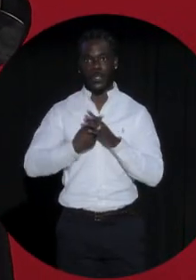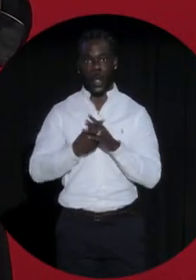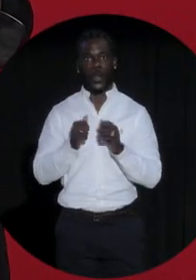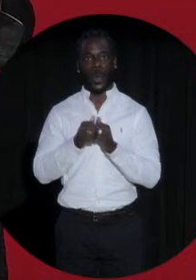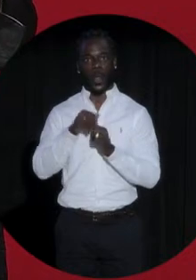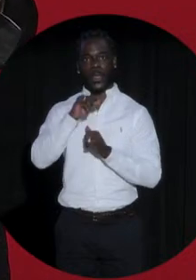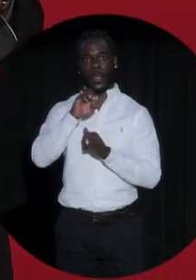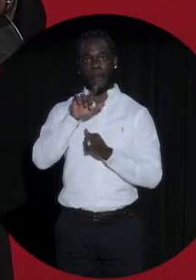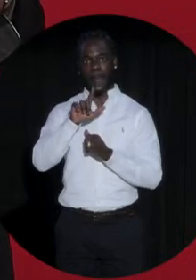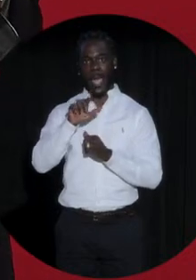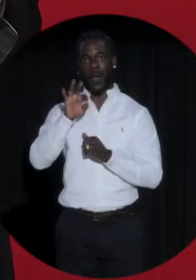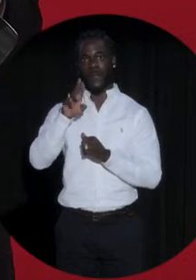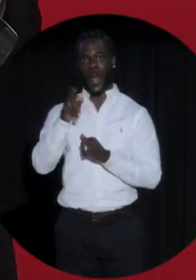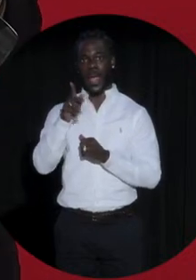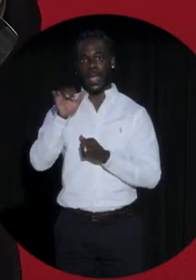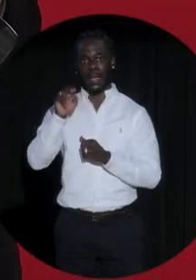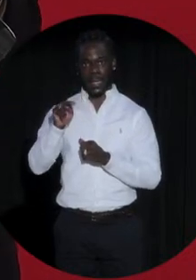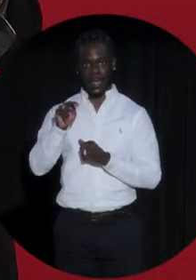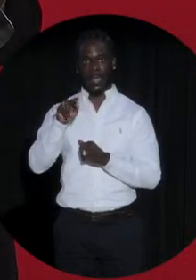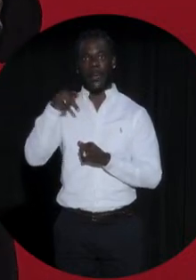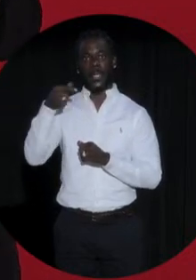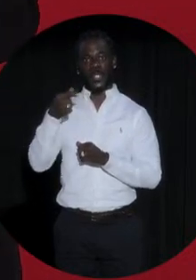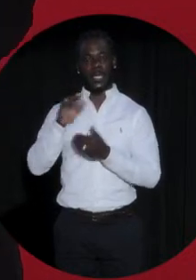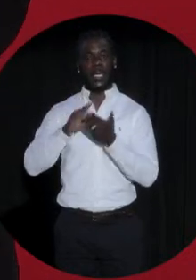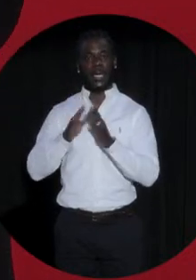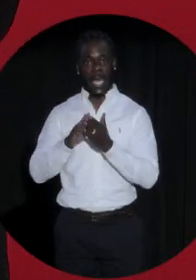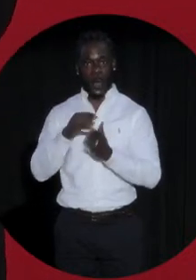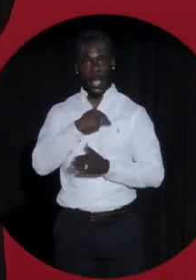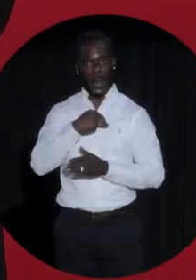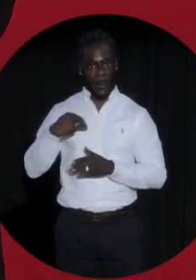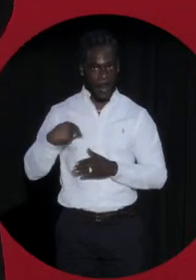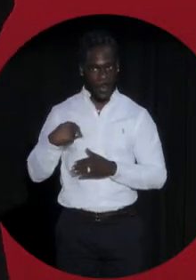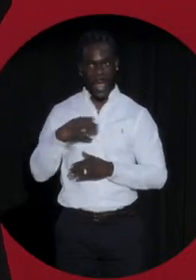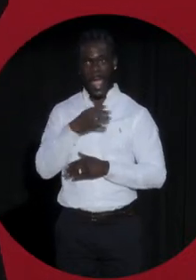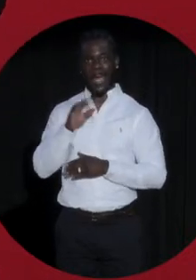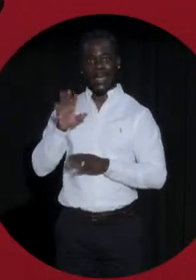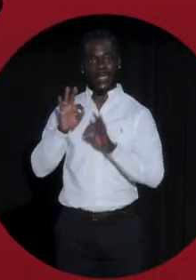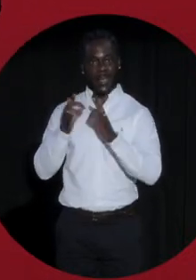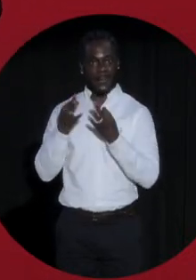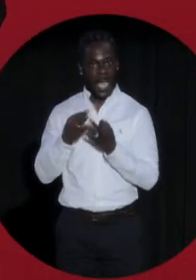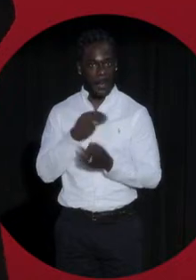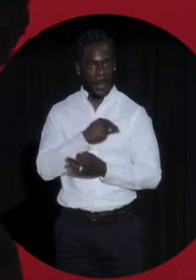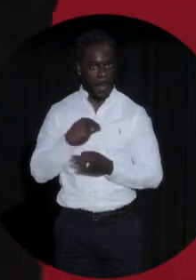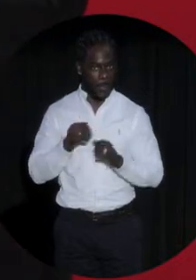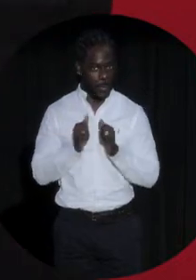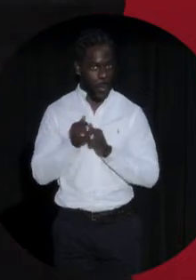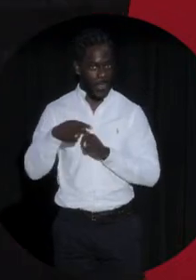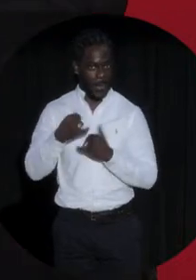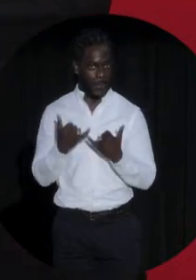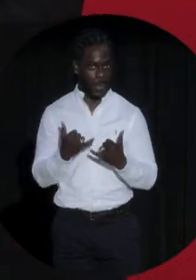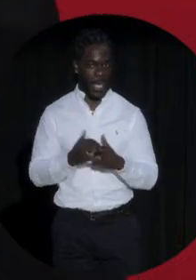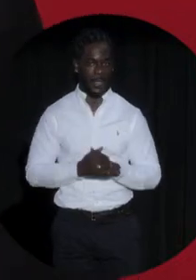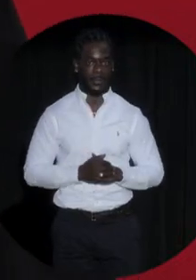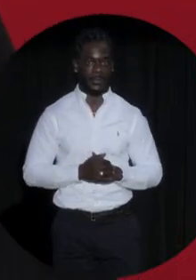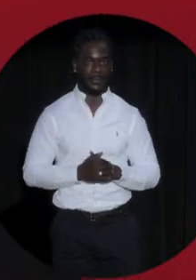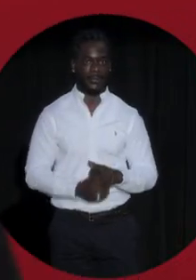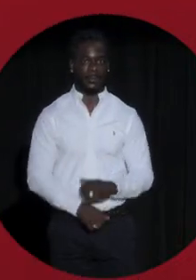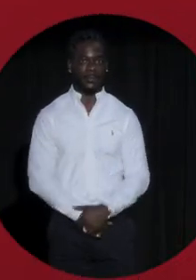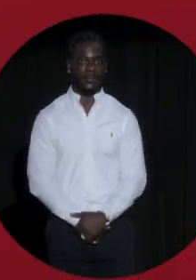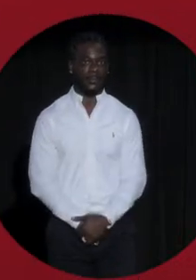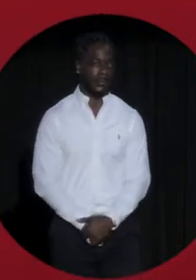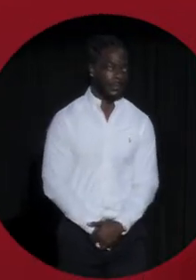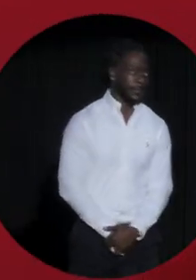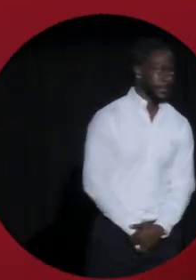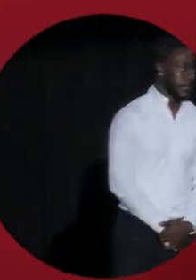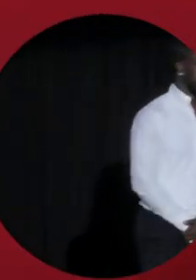Mel Franklin, Prince George's County Council member at large, and his family members who are with him.